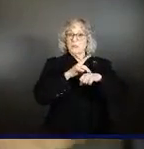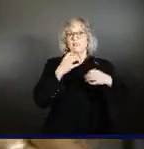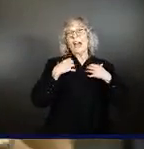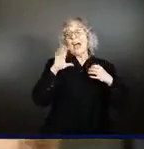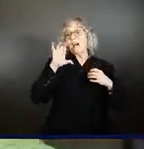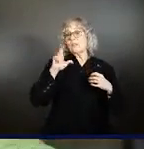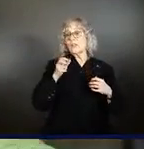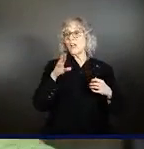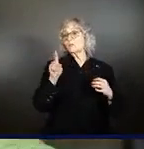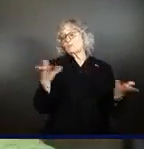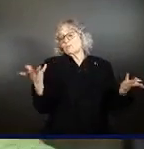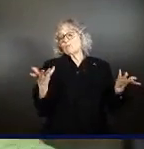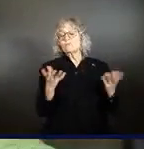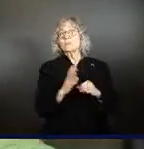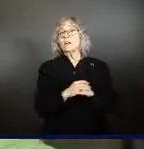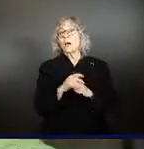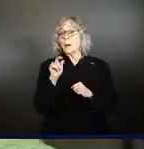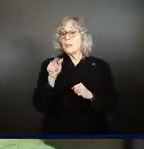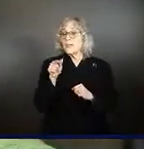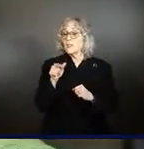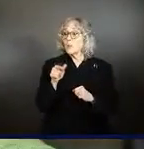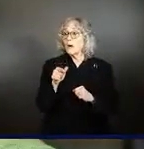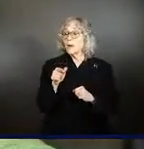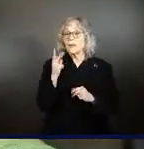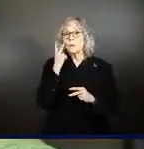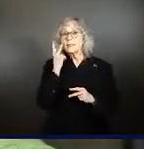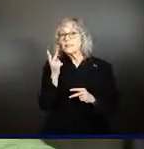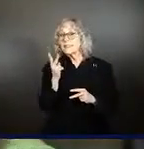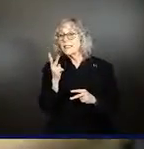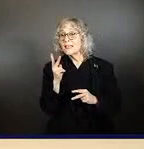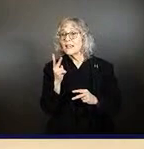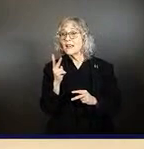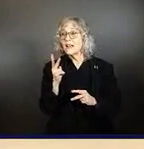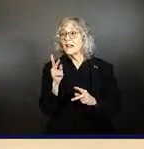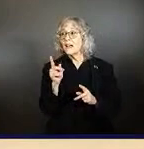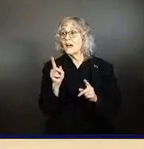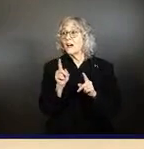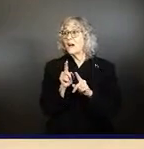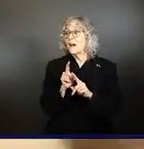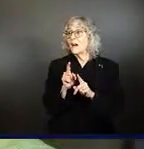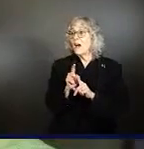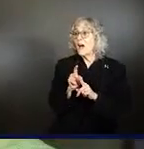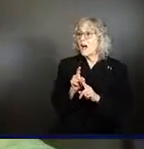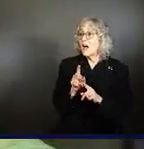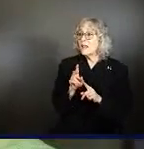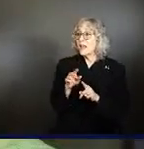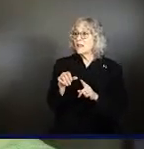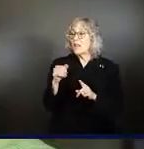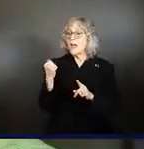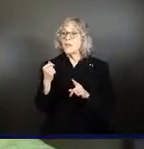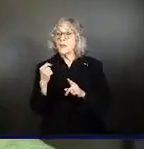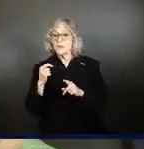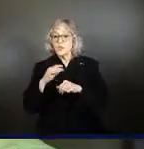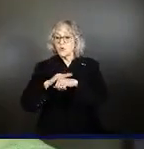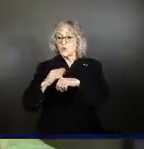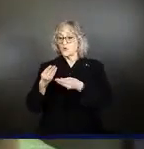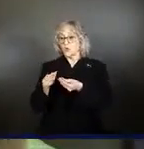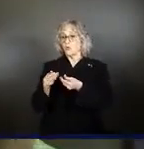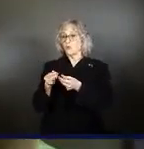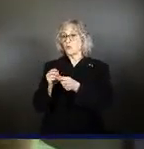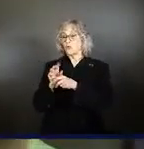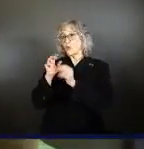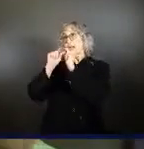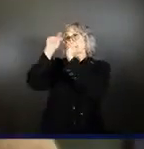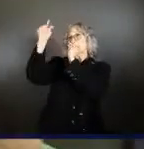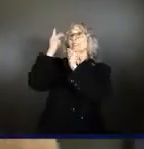then this one, the features that Hubble was seeing, and also ground-based telescopes were seeing, are so distinct that there was this belief